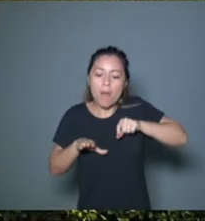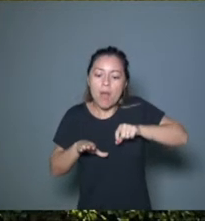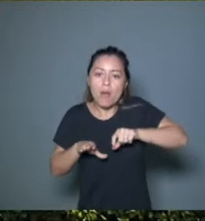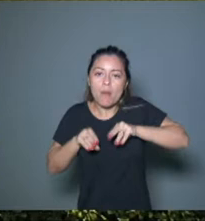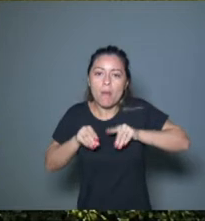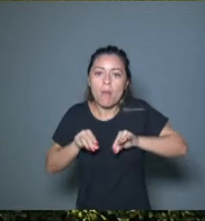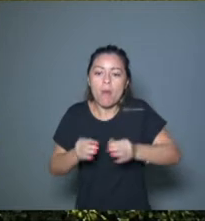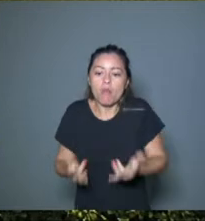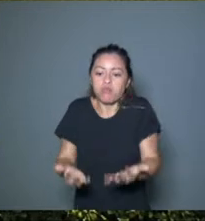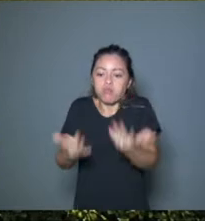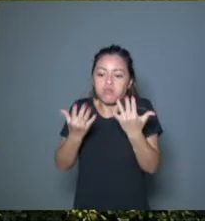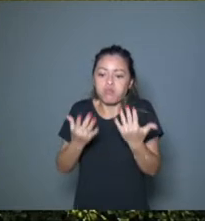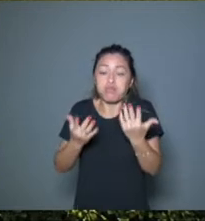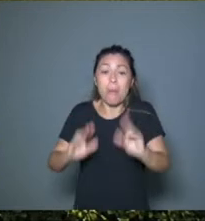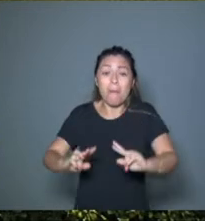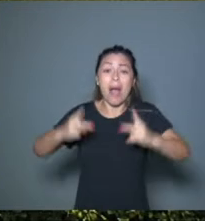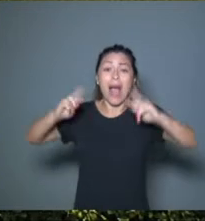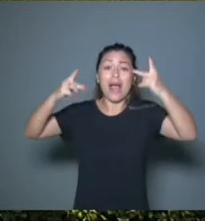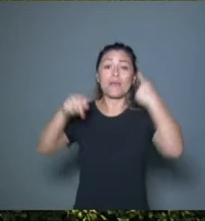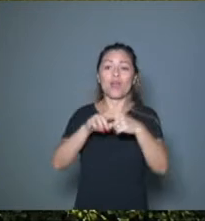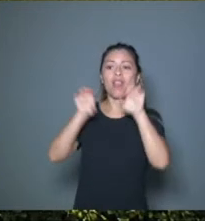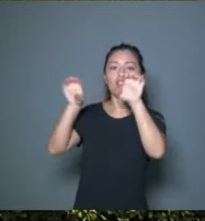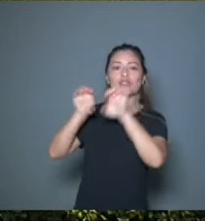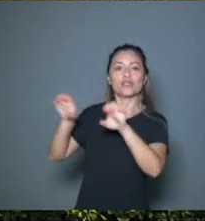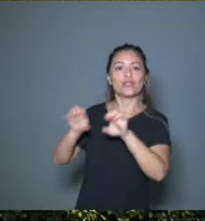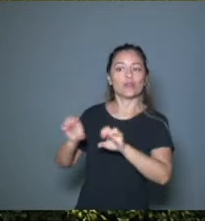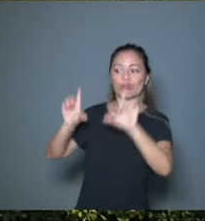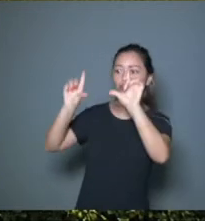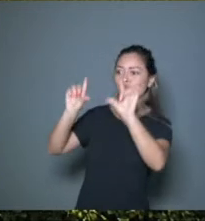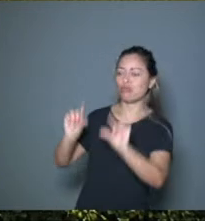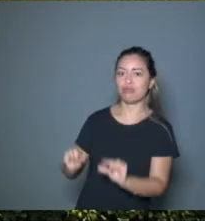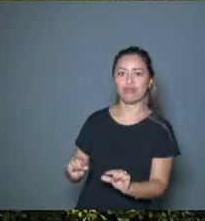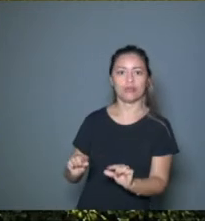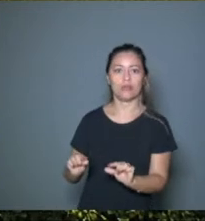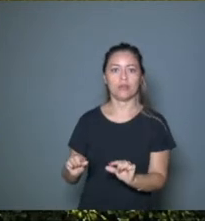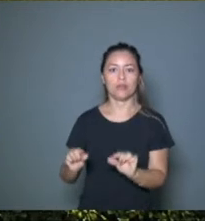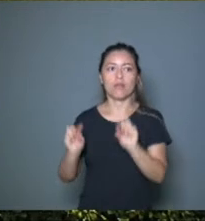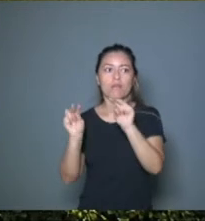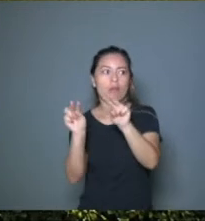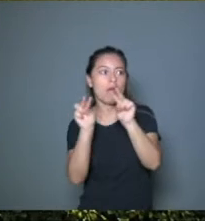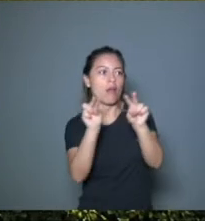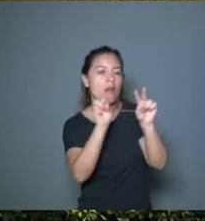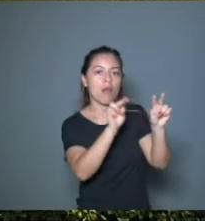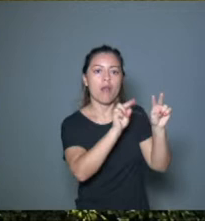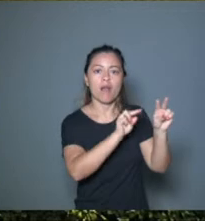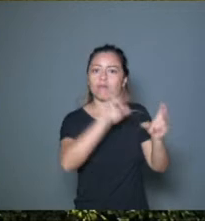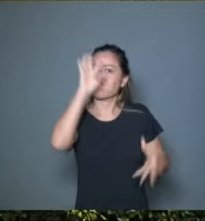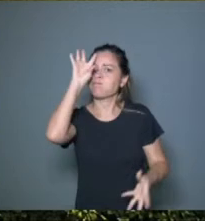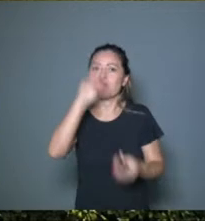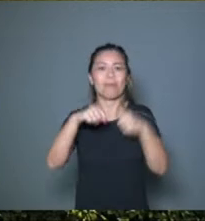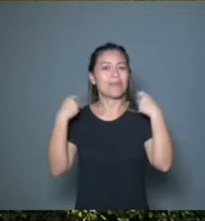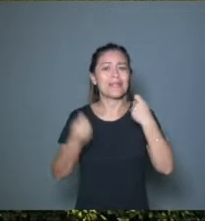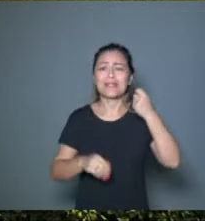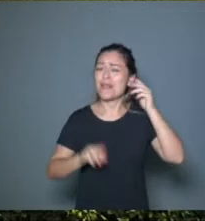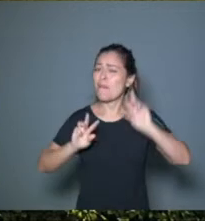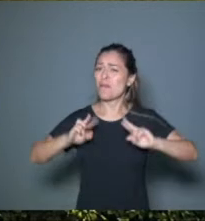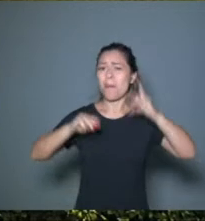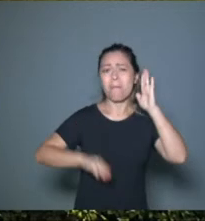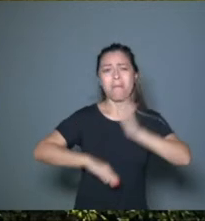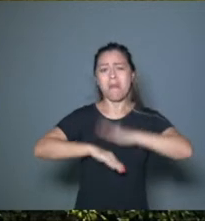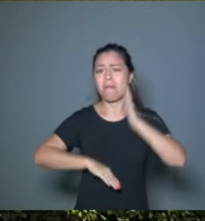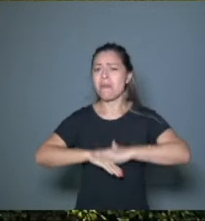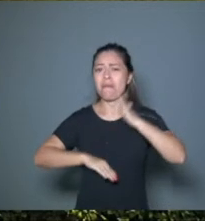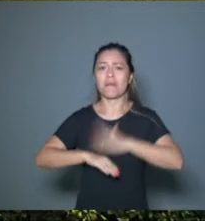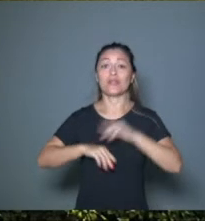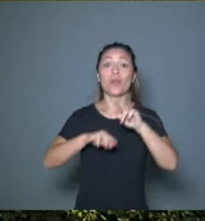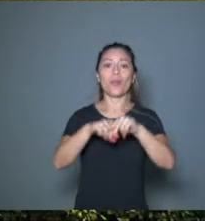Well, plant more. We need more soybeans. Our stocks are low. So this is the message that the market is telling us today. So